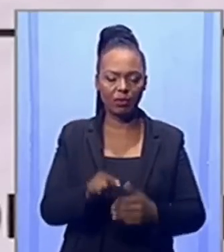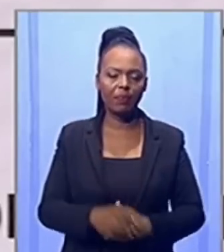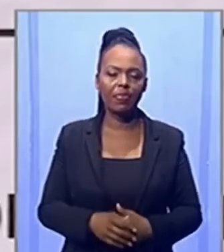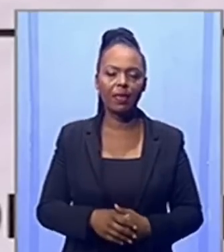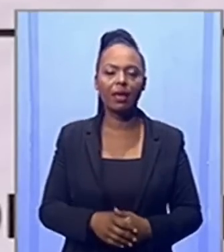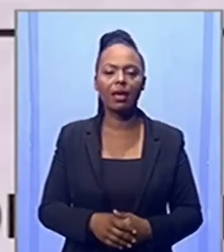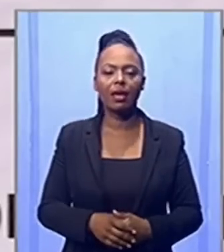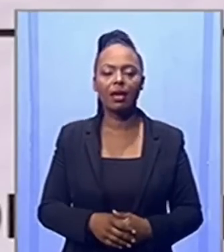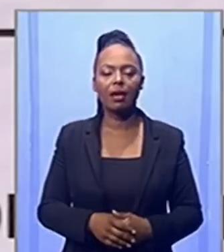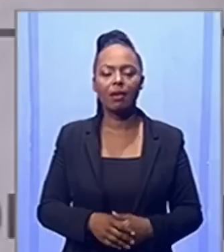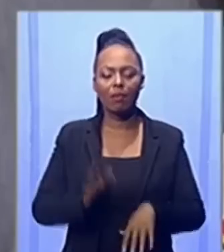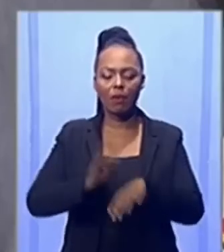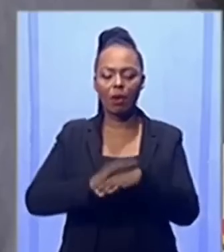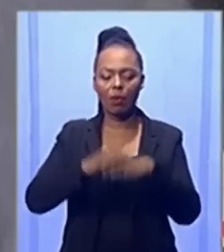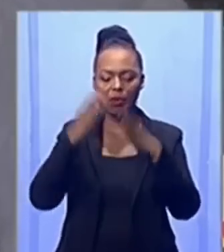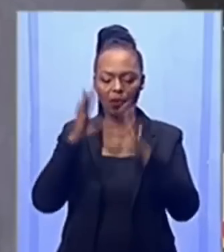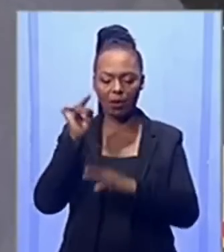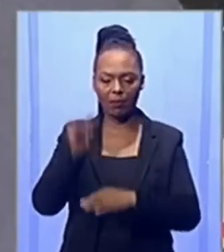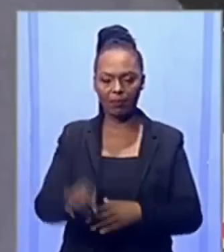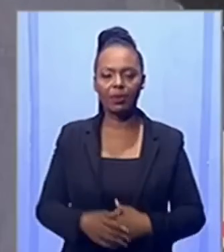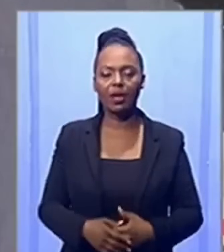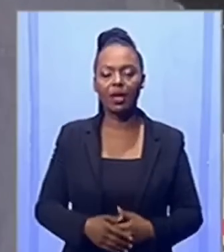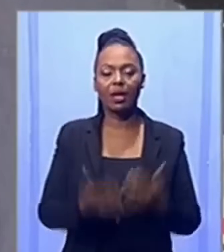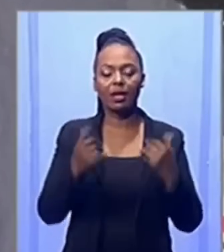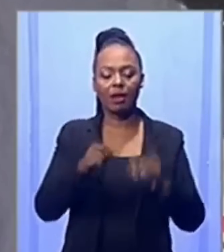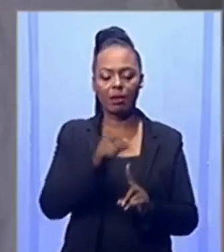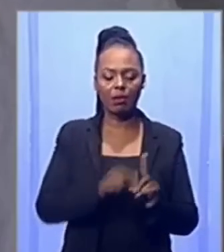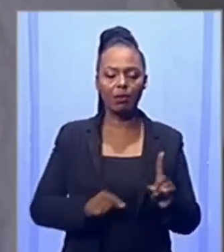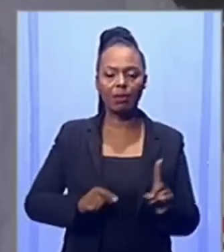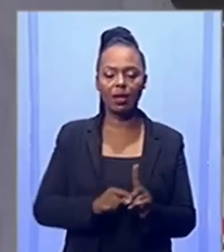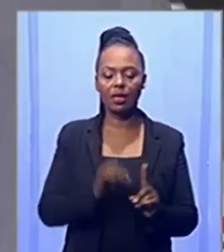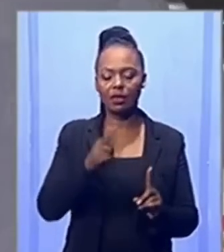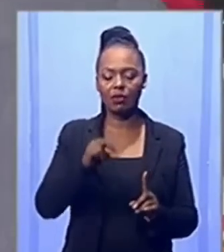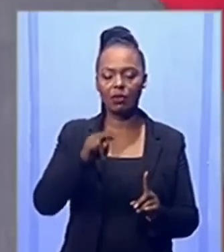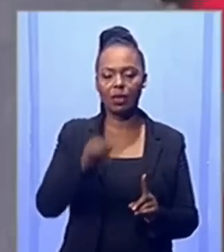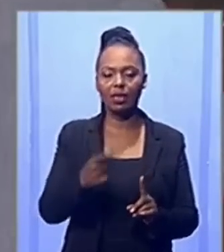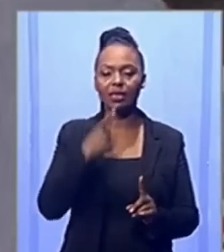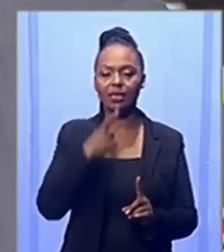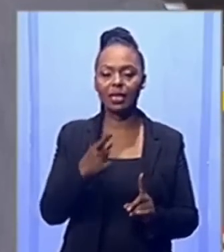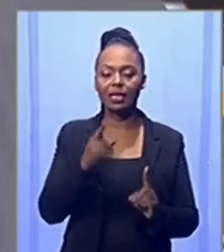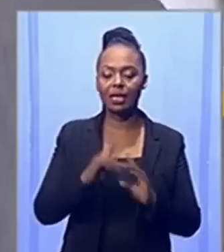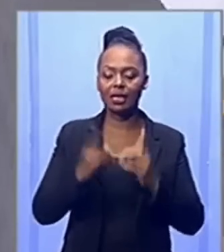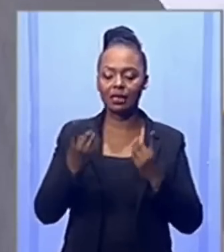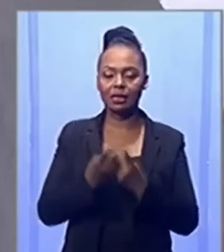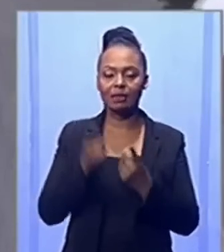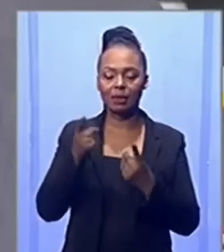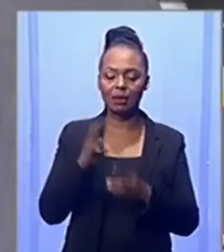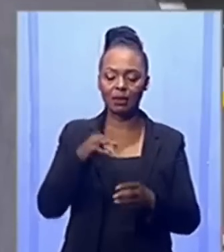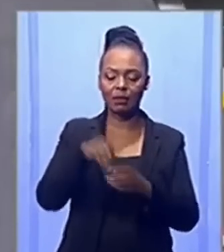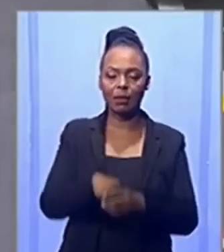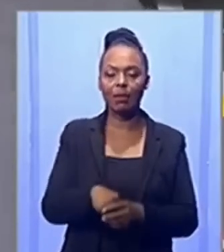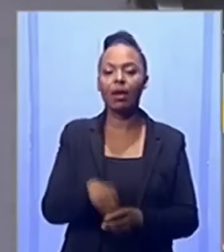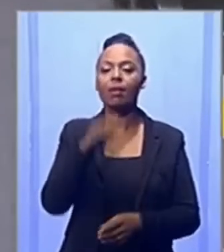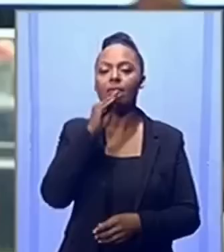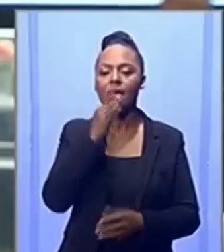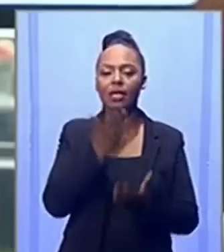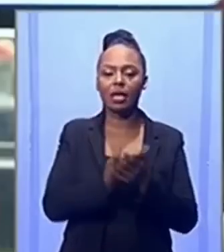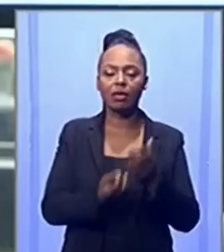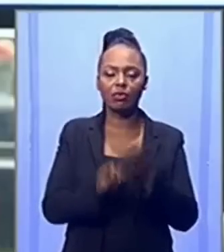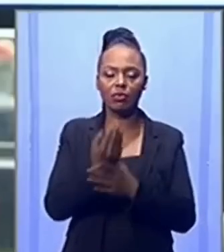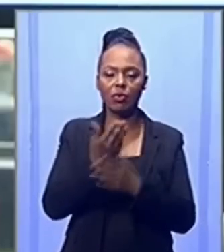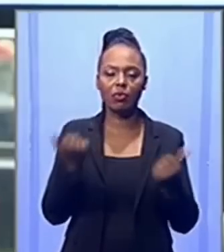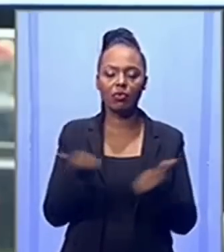dipalangwang Sindisiwe Chikunga le re ho kenyeletswa lefapha la habo ho tla netefatsa kgolo ya tlhahiso ya naha.